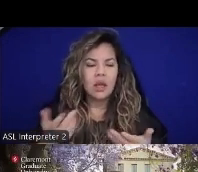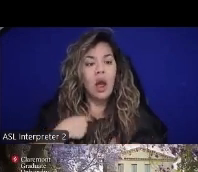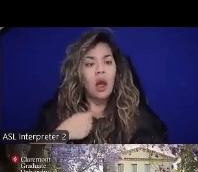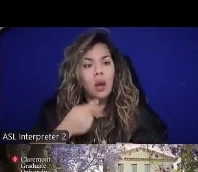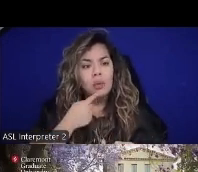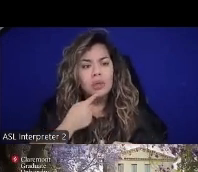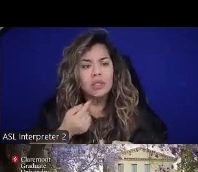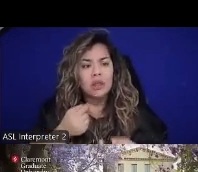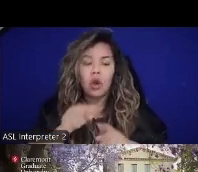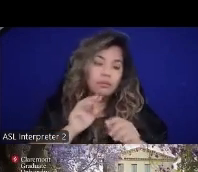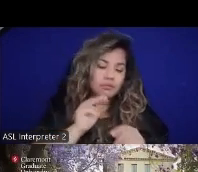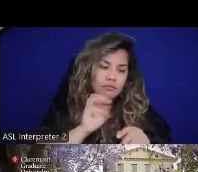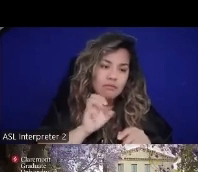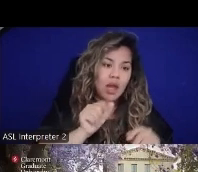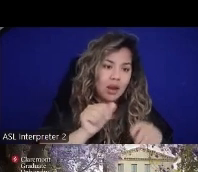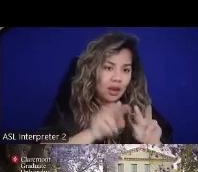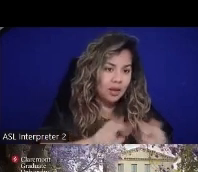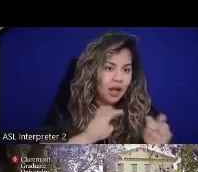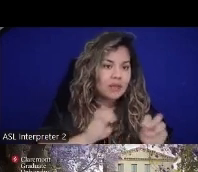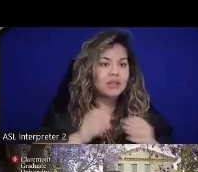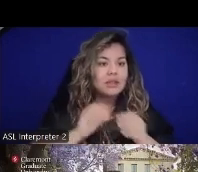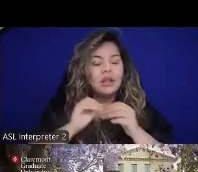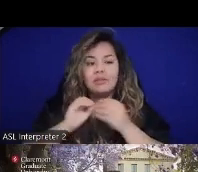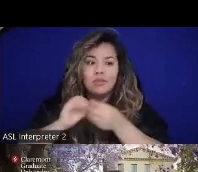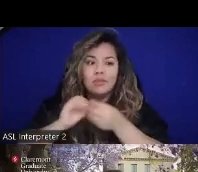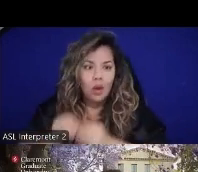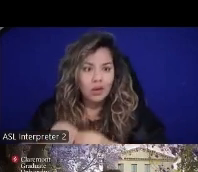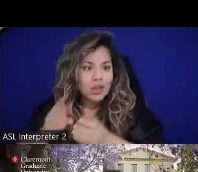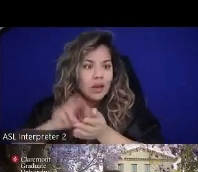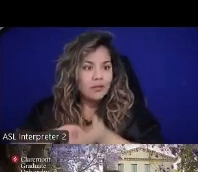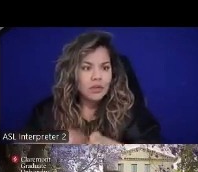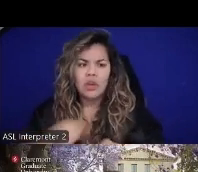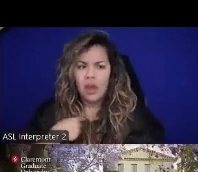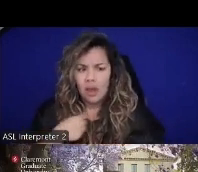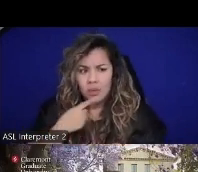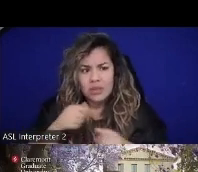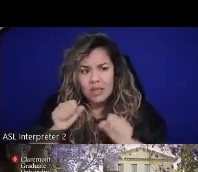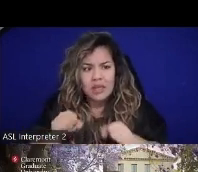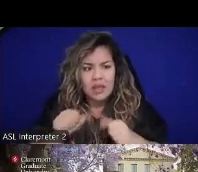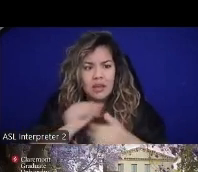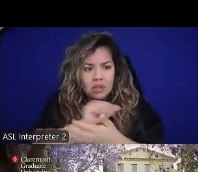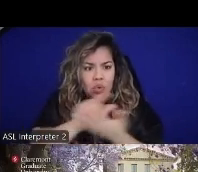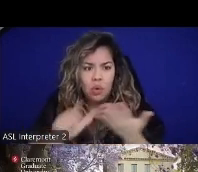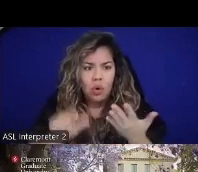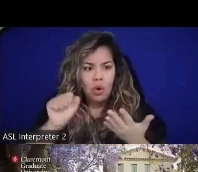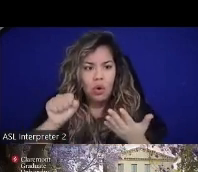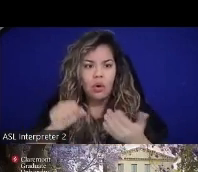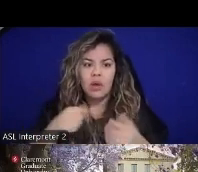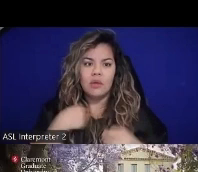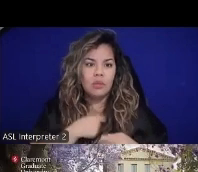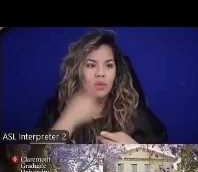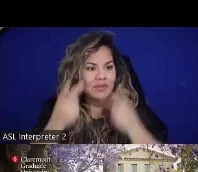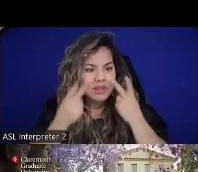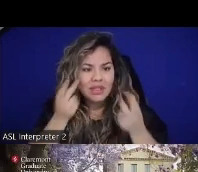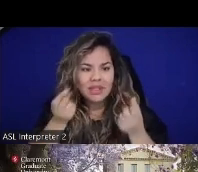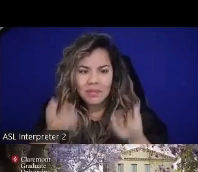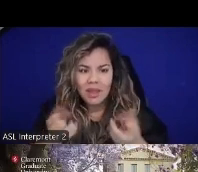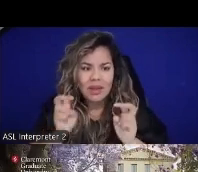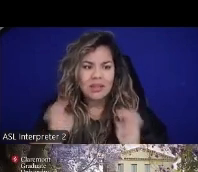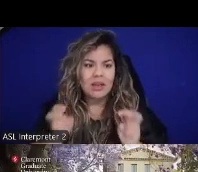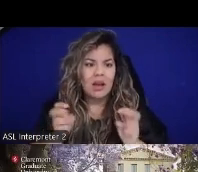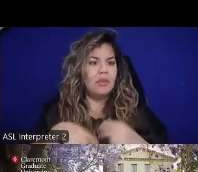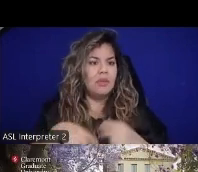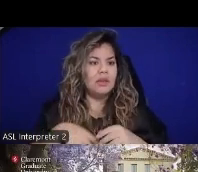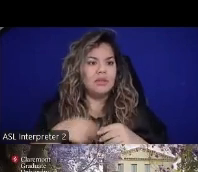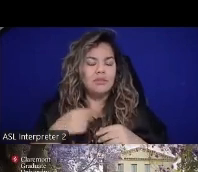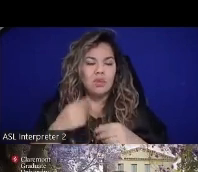those, as well as many topics that we receive questions about, including higher education, peace